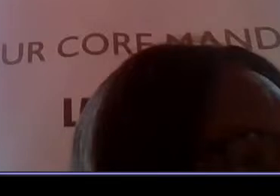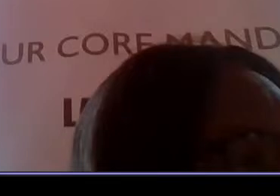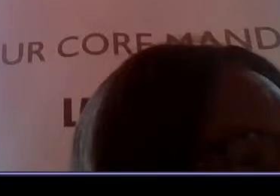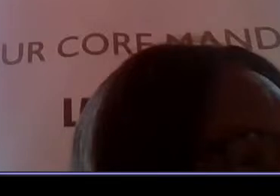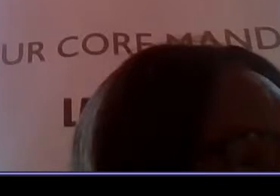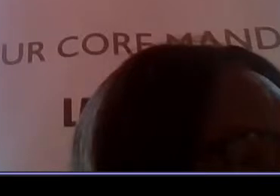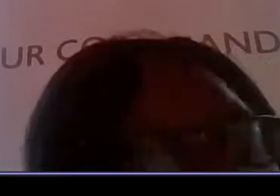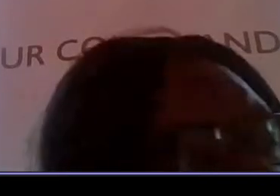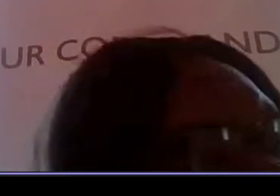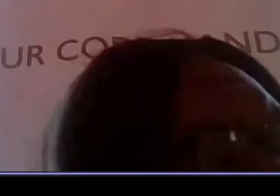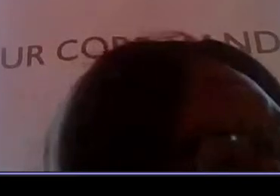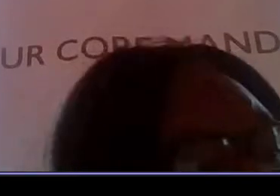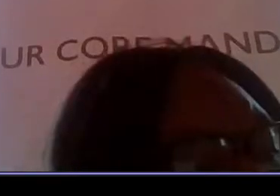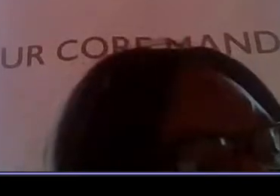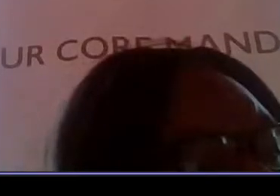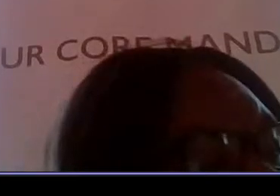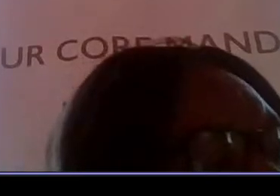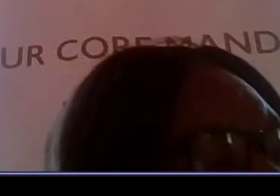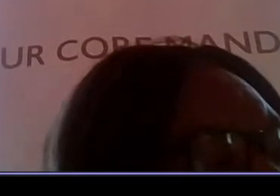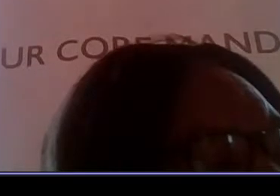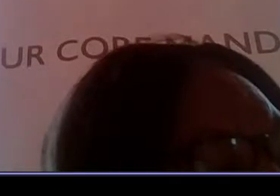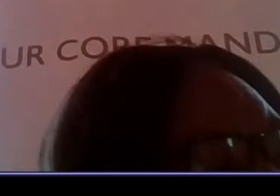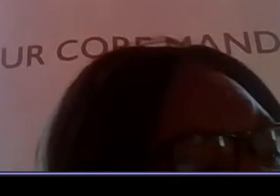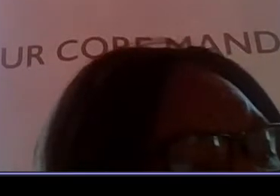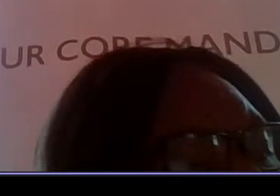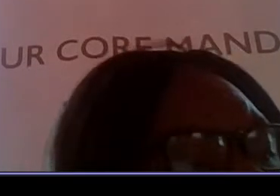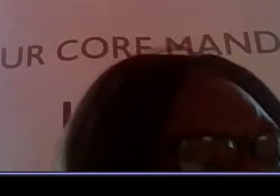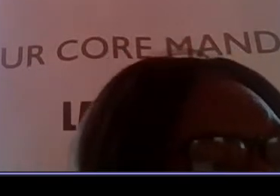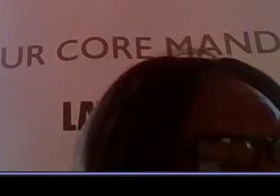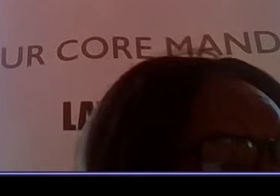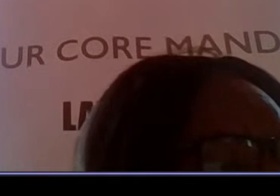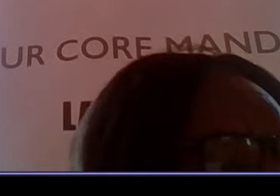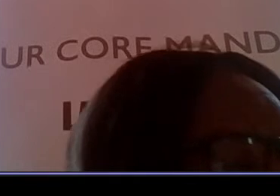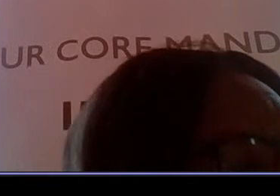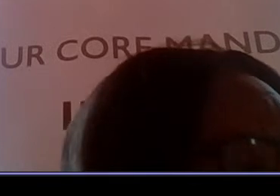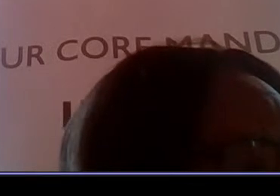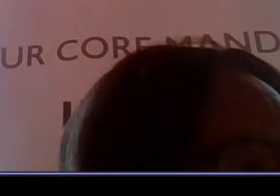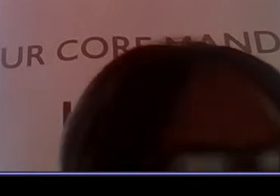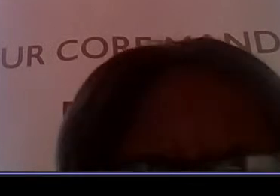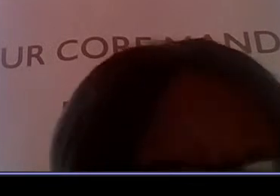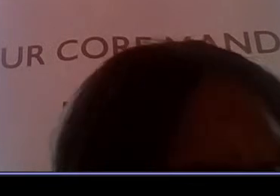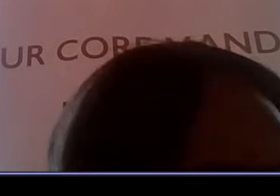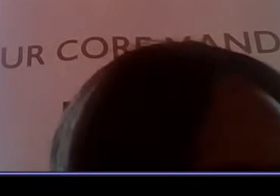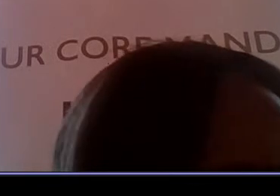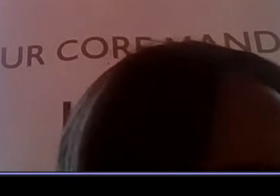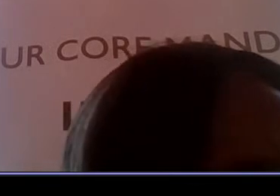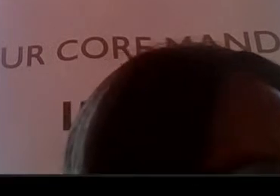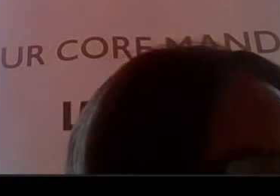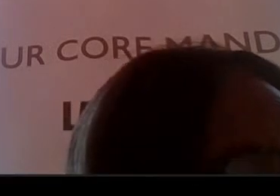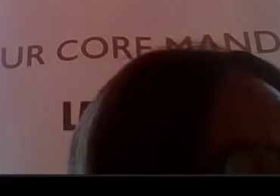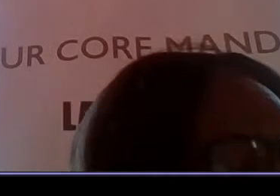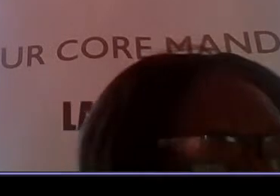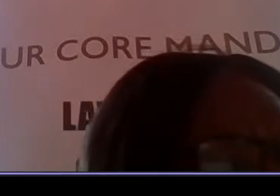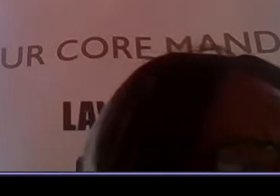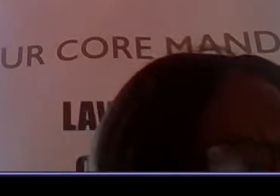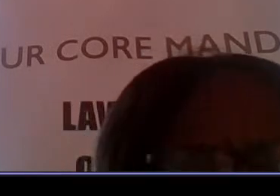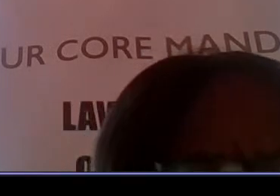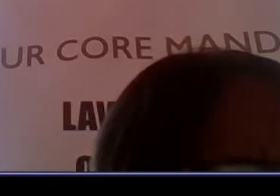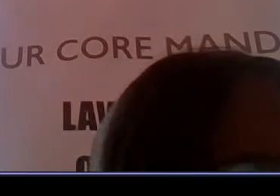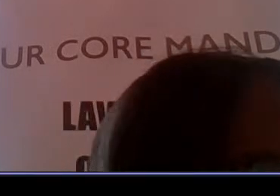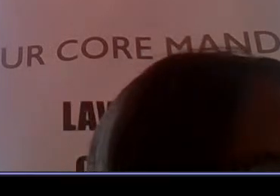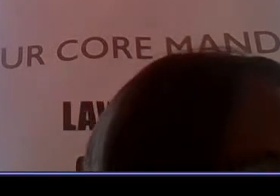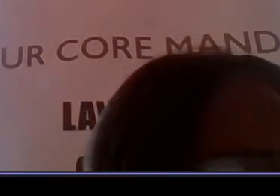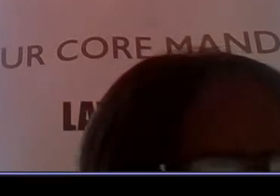Thank you, Chair. Good morning, Honorable MEC, Honorable Members and Guests.